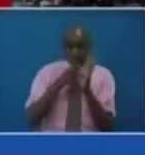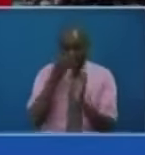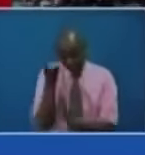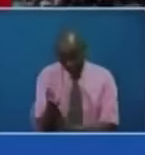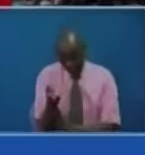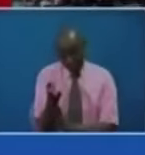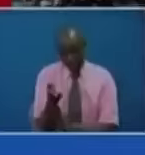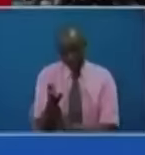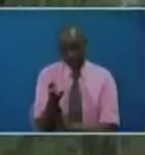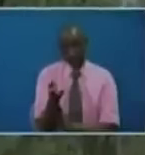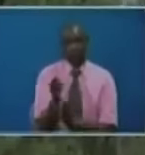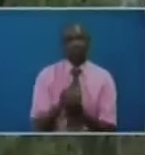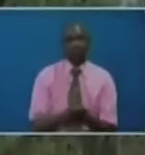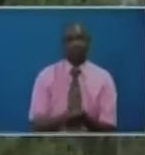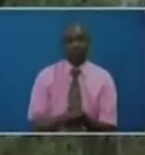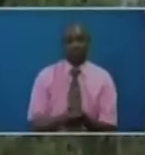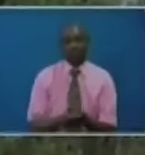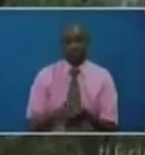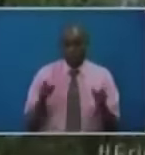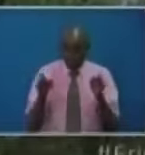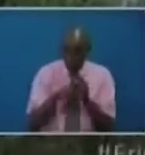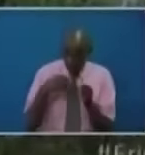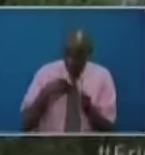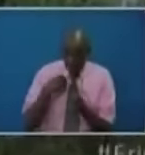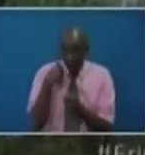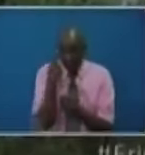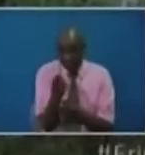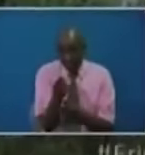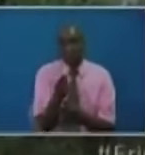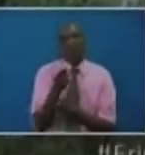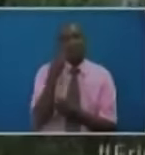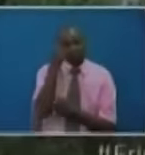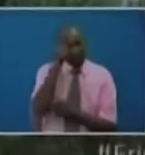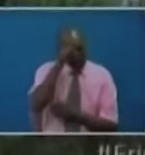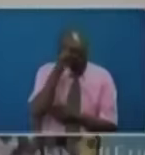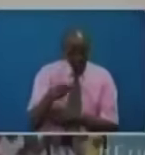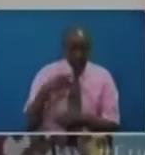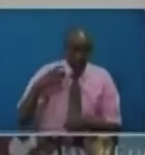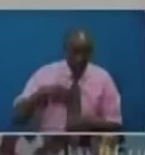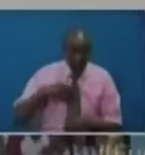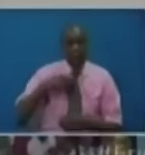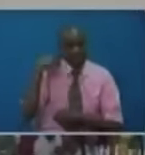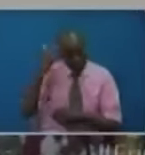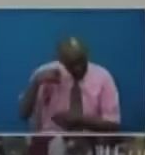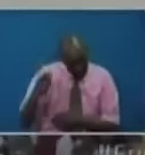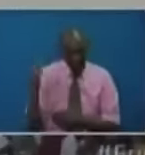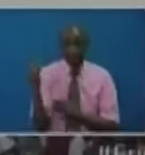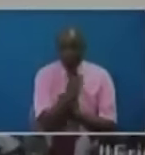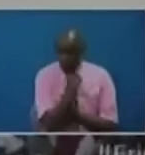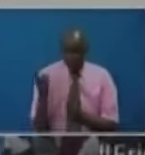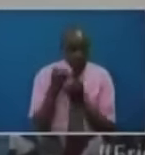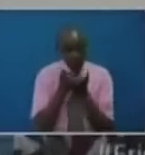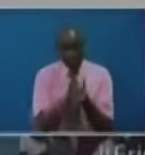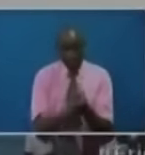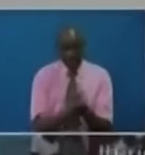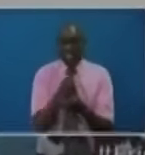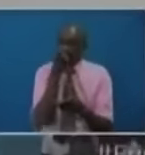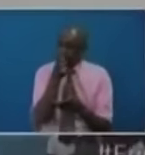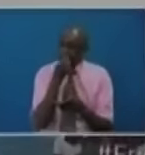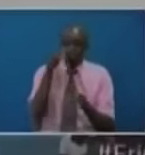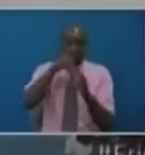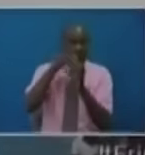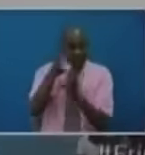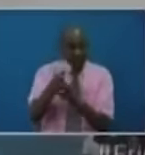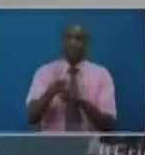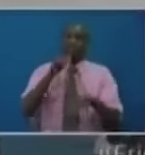an alternative transport. With the Likoni crossing serving over 5,000 passengers per day, investments on the channel is seen as a